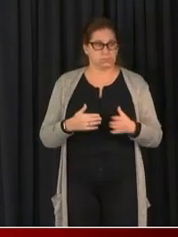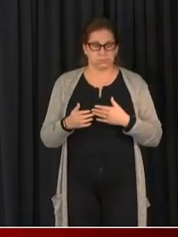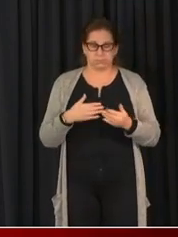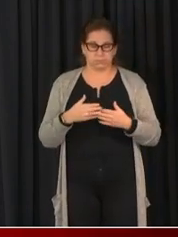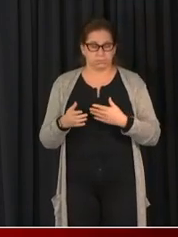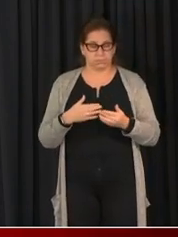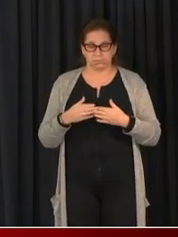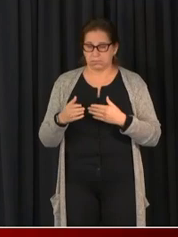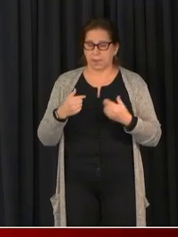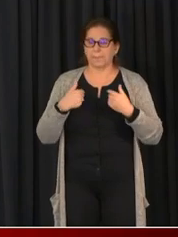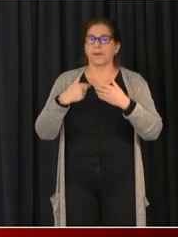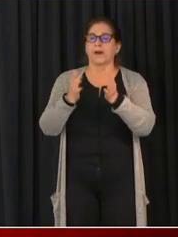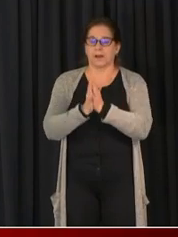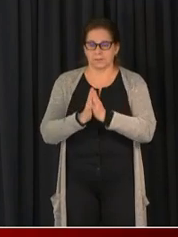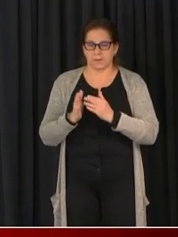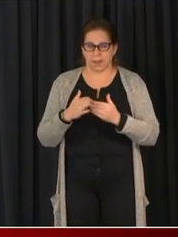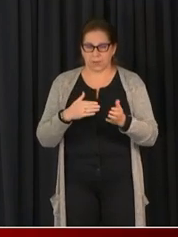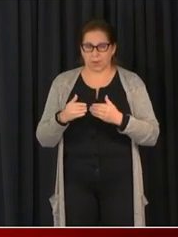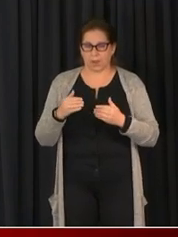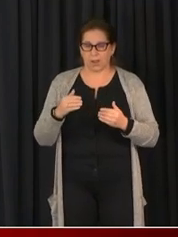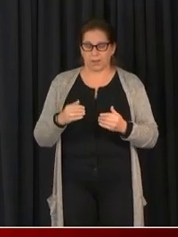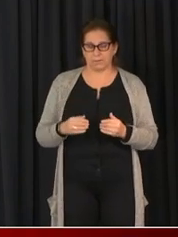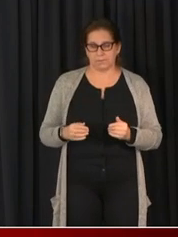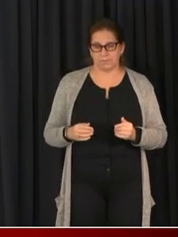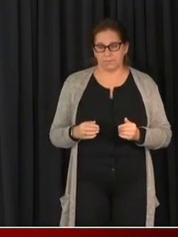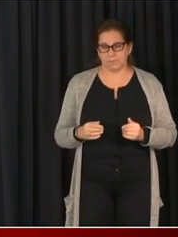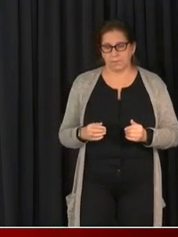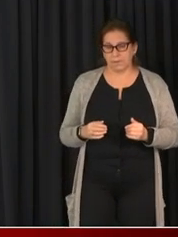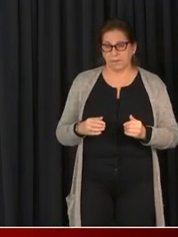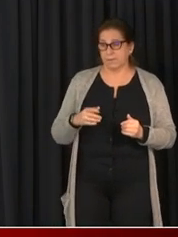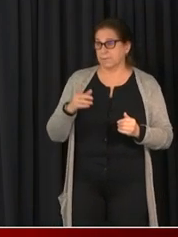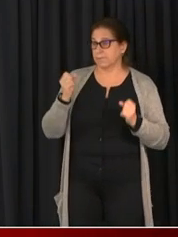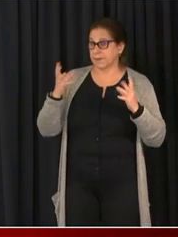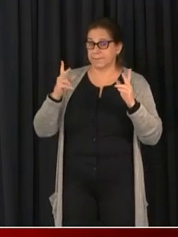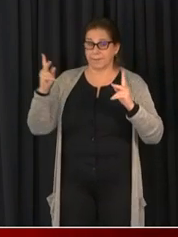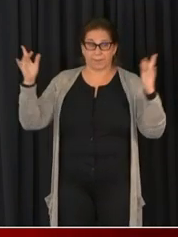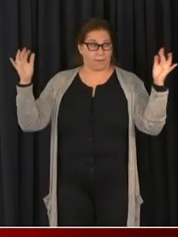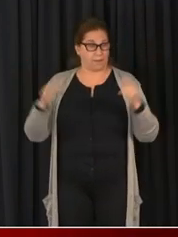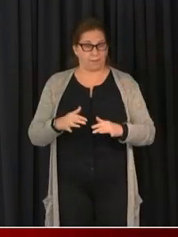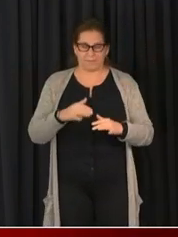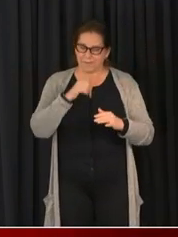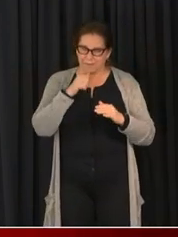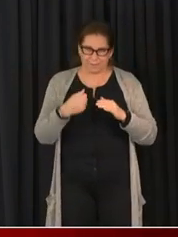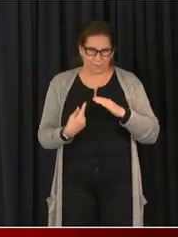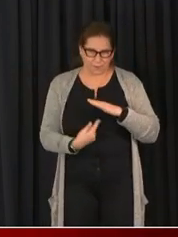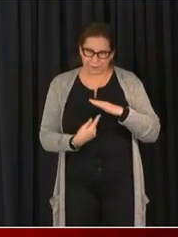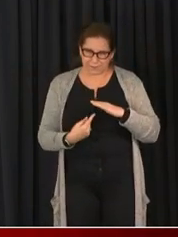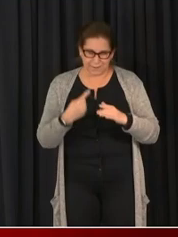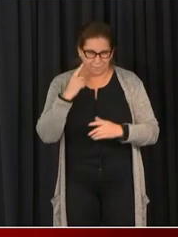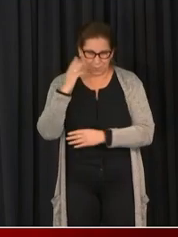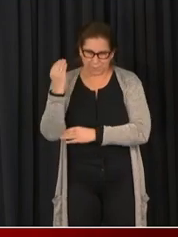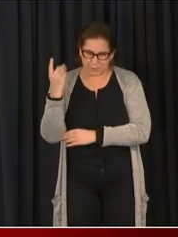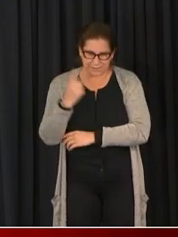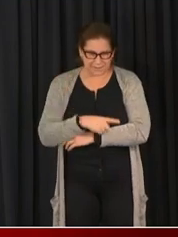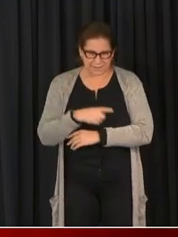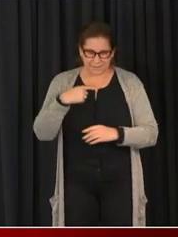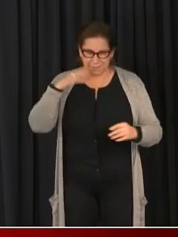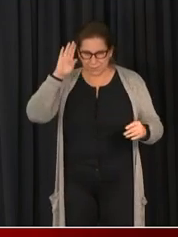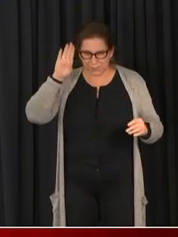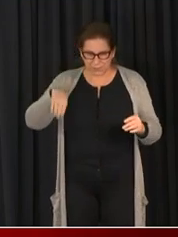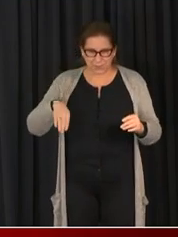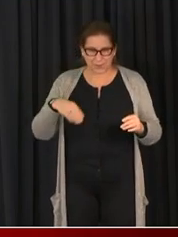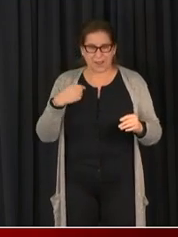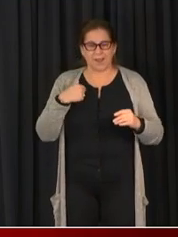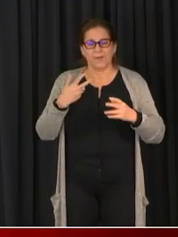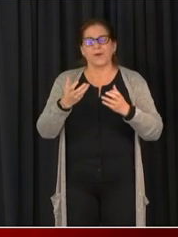and that they're more than likely not going to quarantine for 14 days if they do. So we want to ask